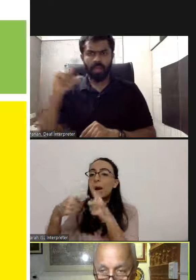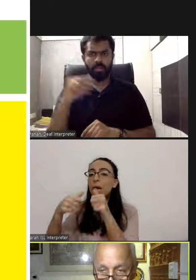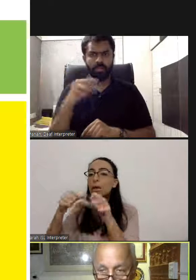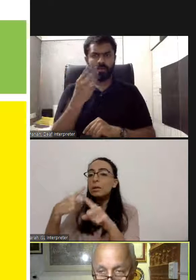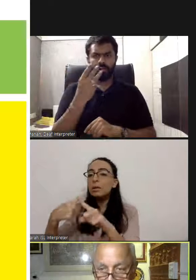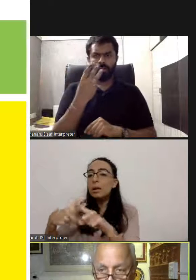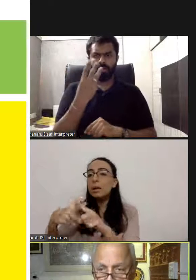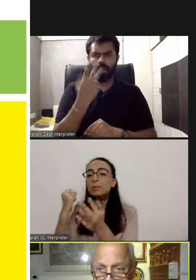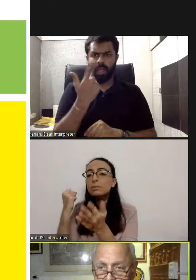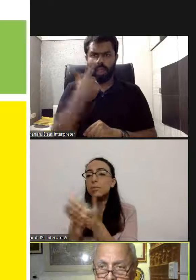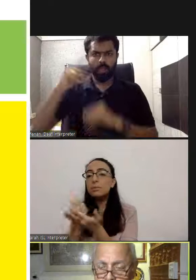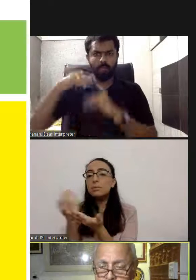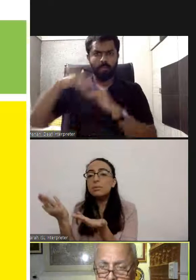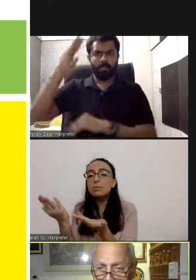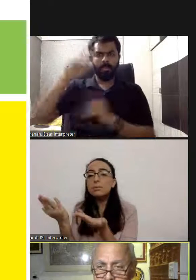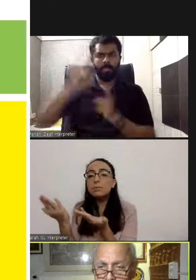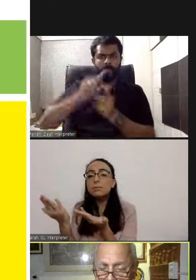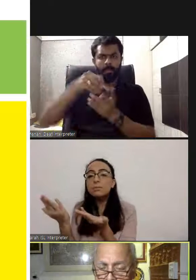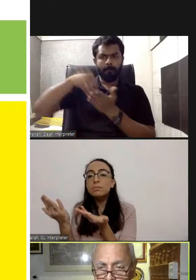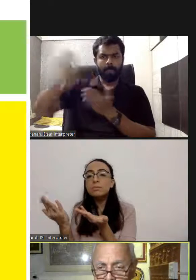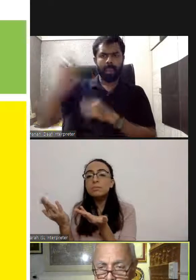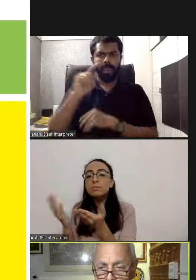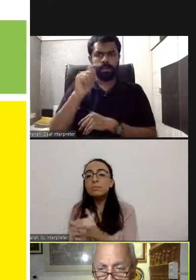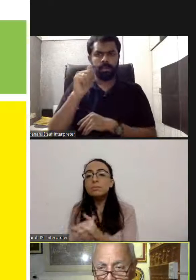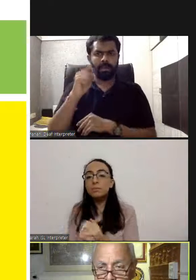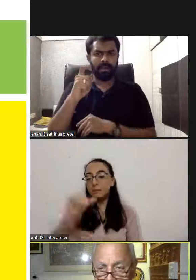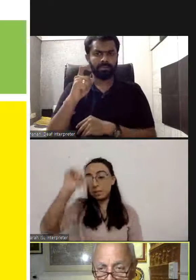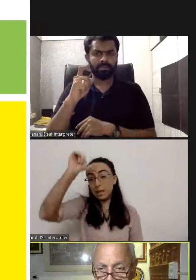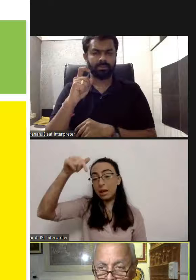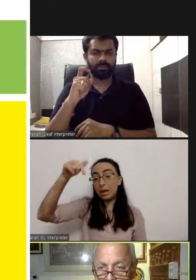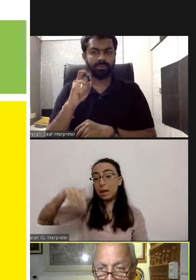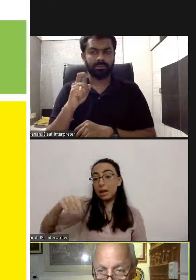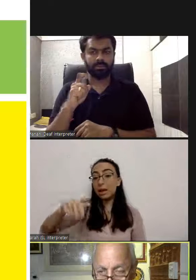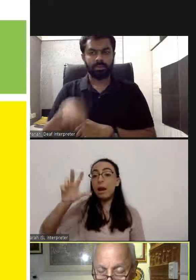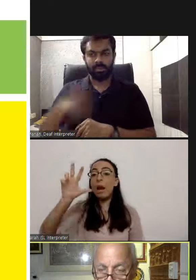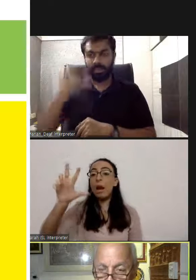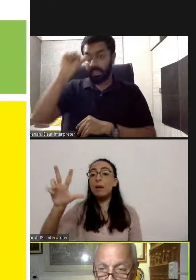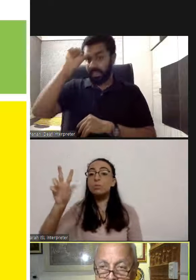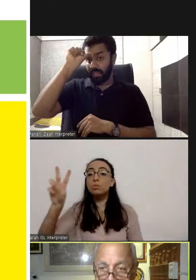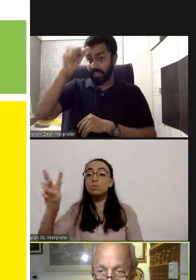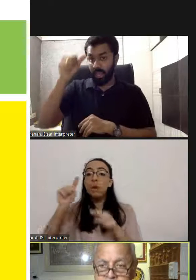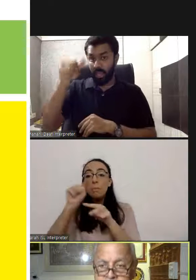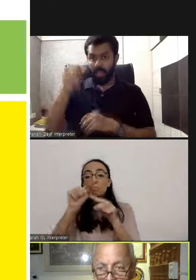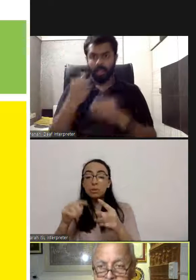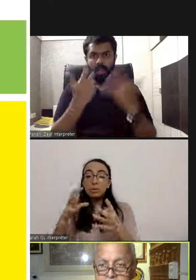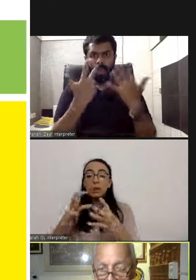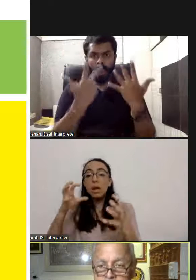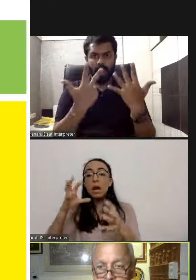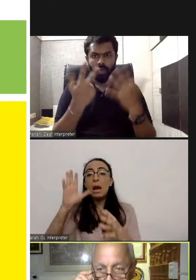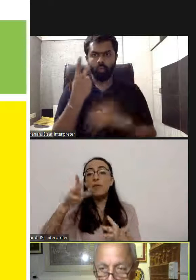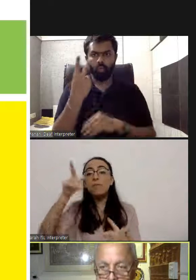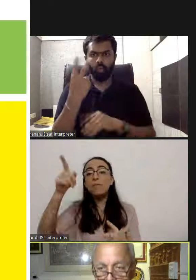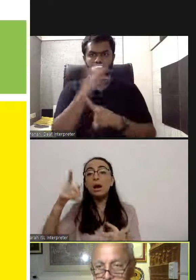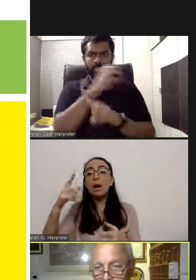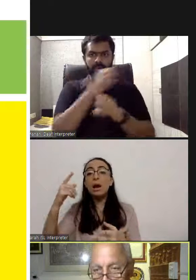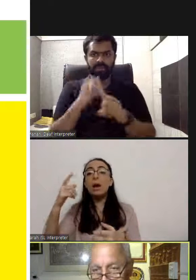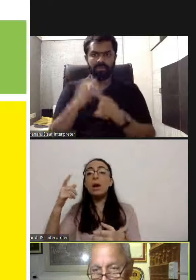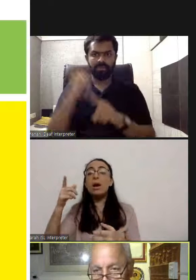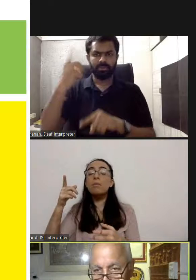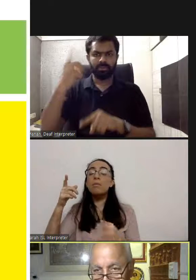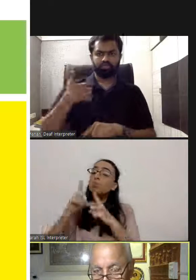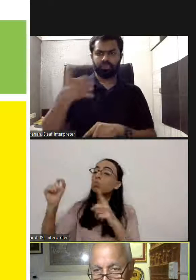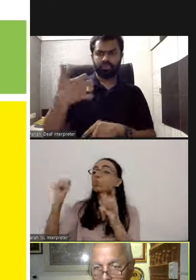That in the Indian economy, 82% is the informal sector. Taxing agriculture is very, very